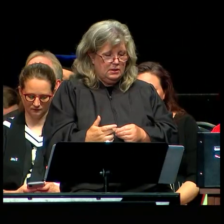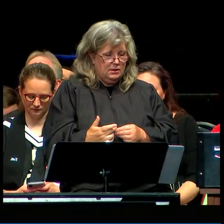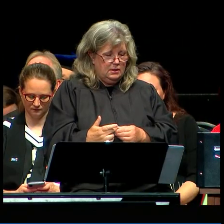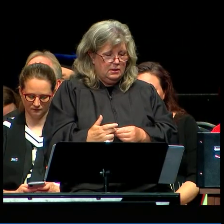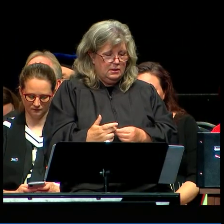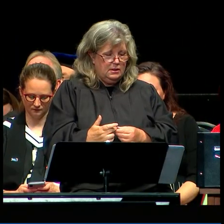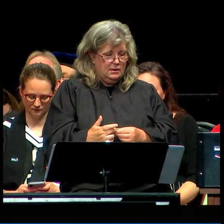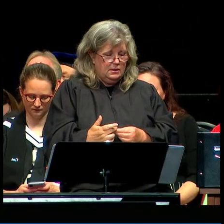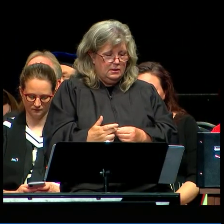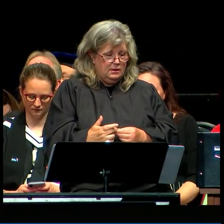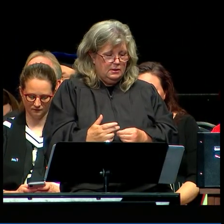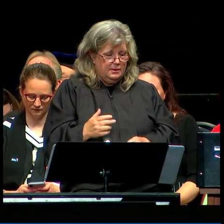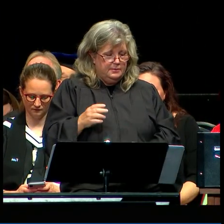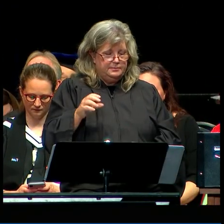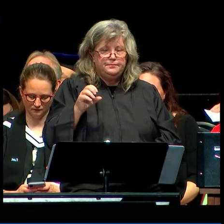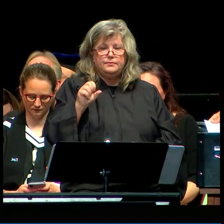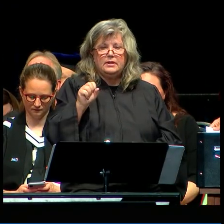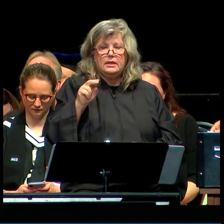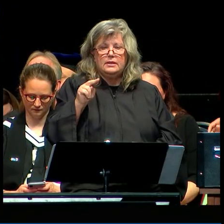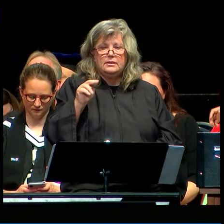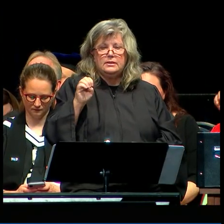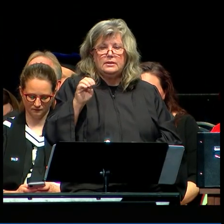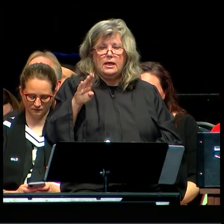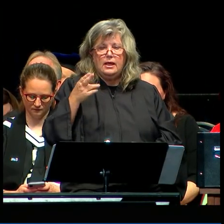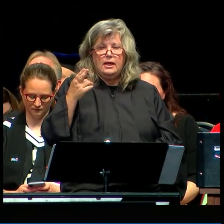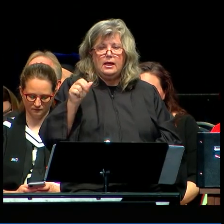Sneha Wagjiani.